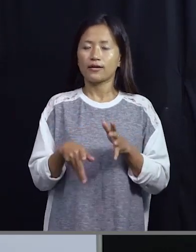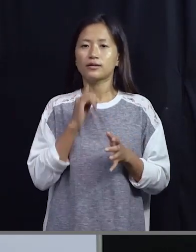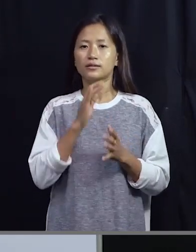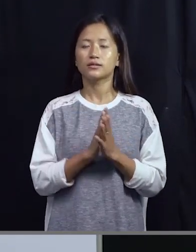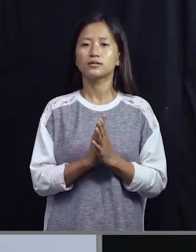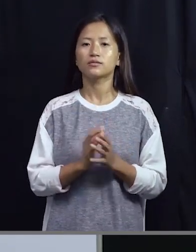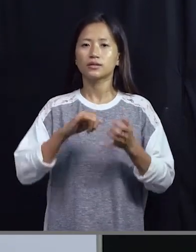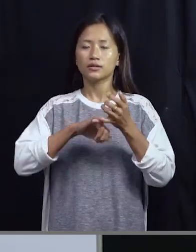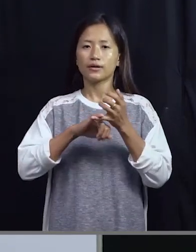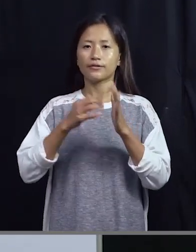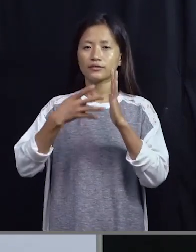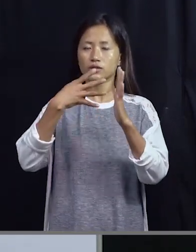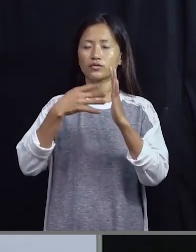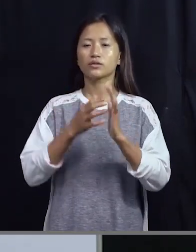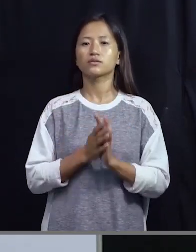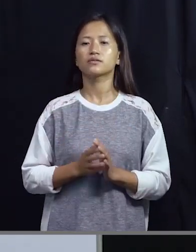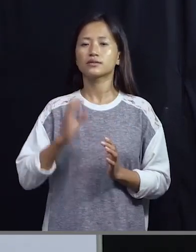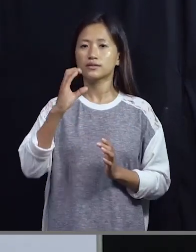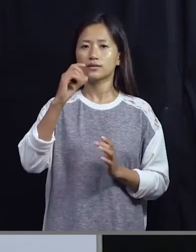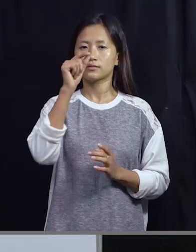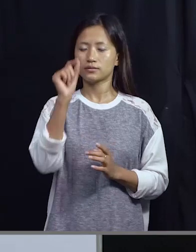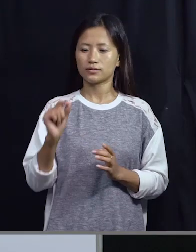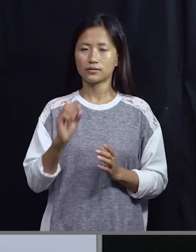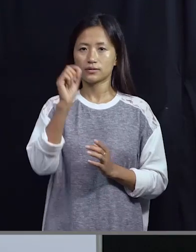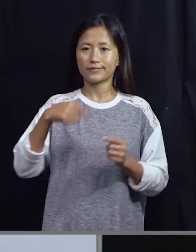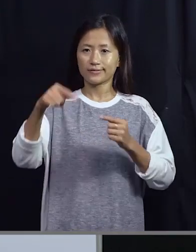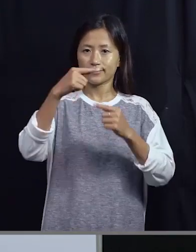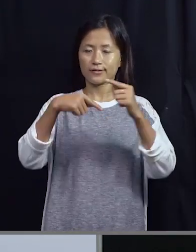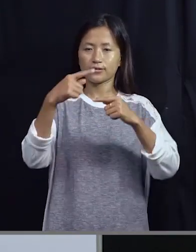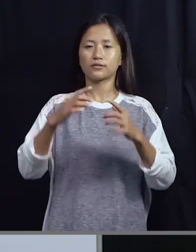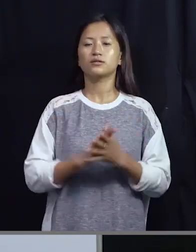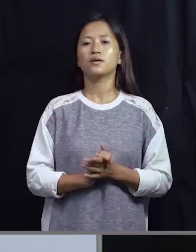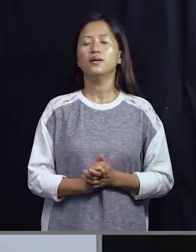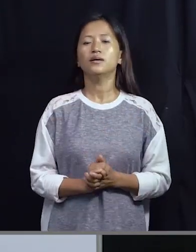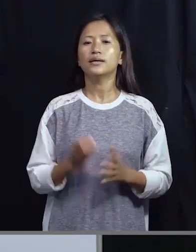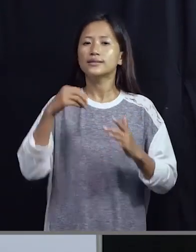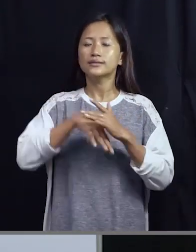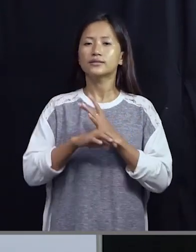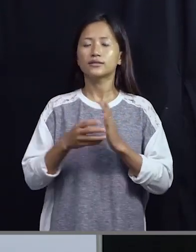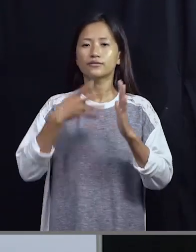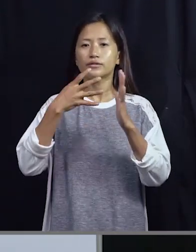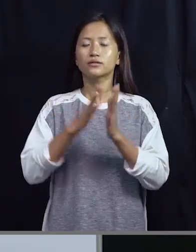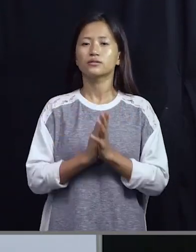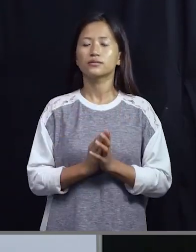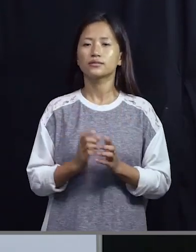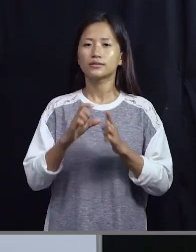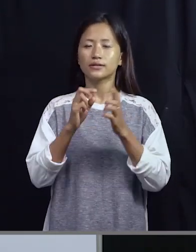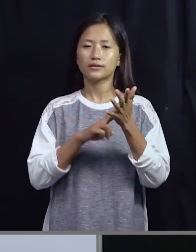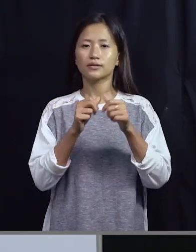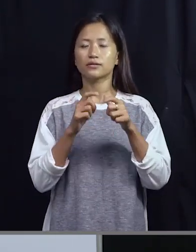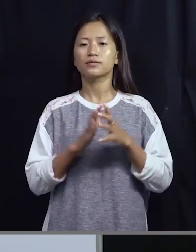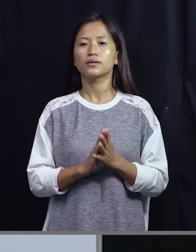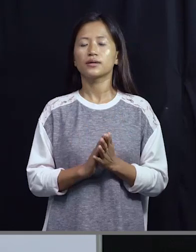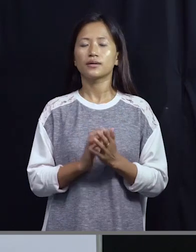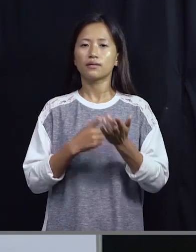in this S phase of the cell cycle, or in the S phase of the interphase, where DNA replicates,